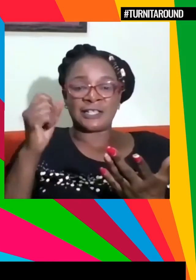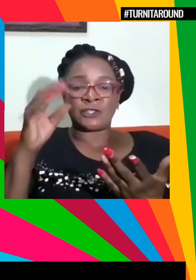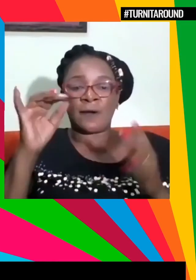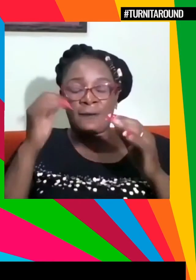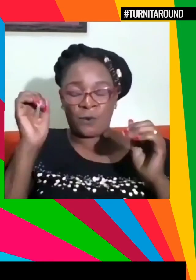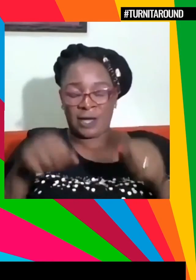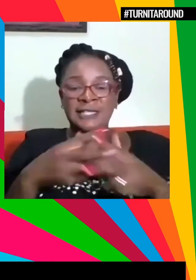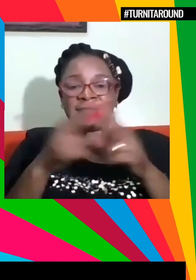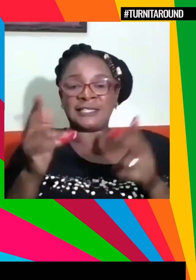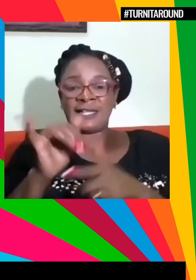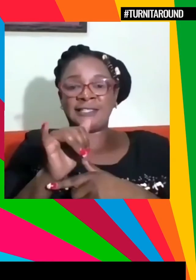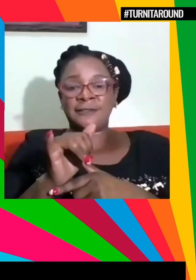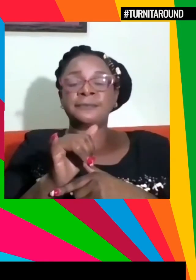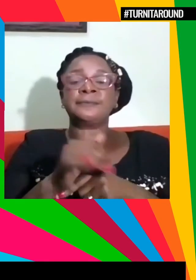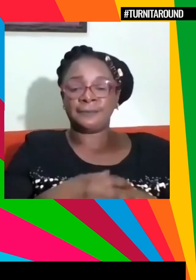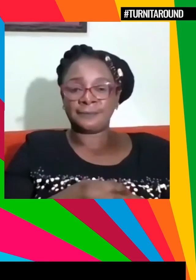kick us off. Sure.